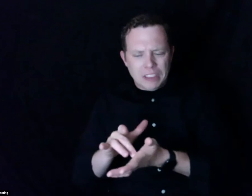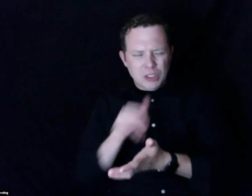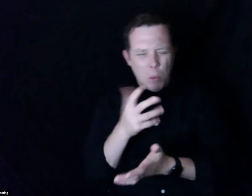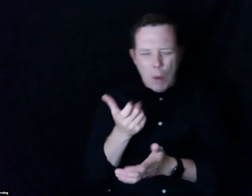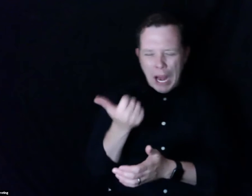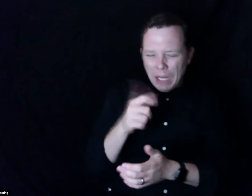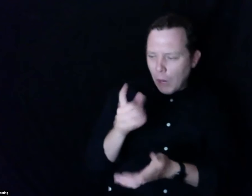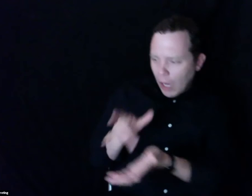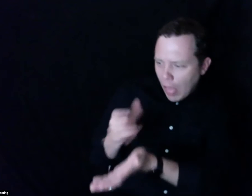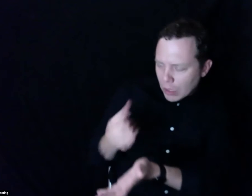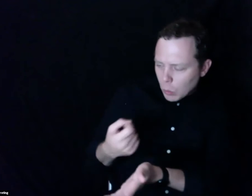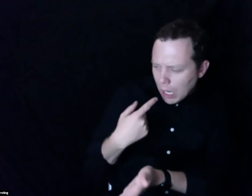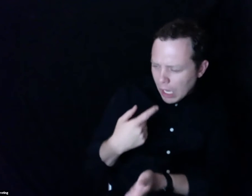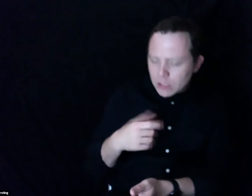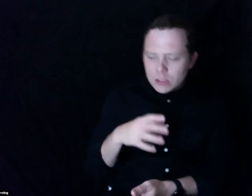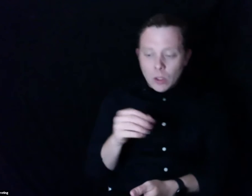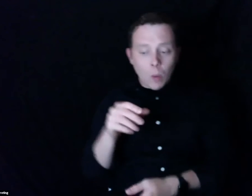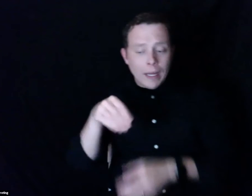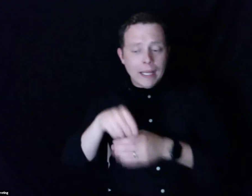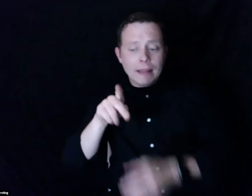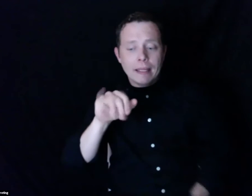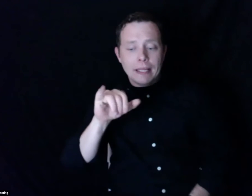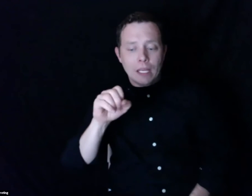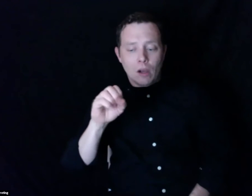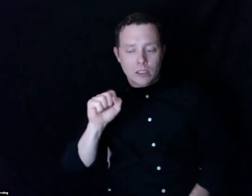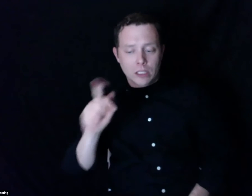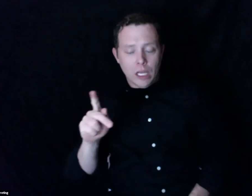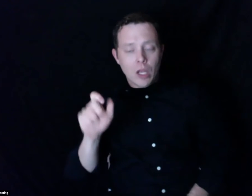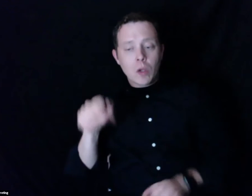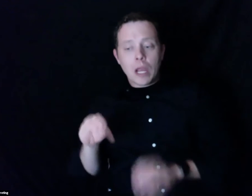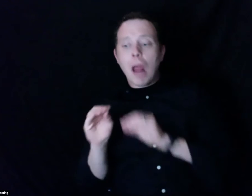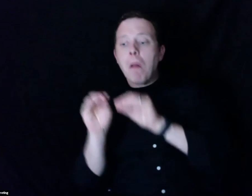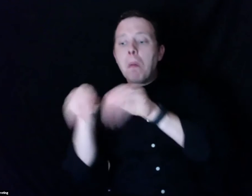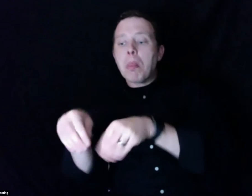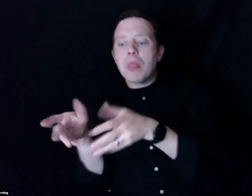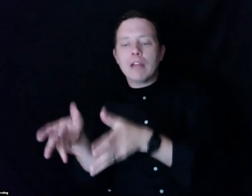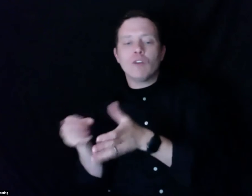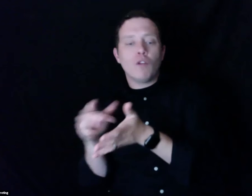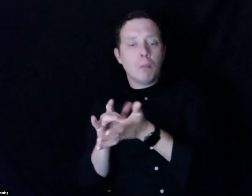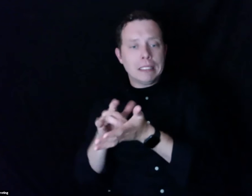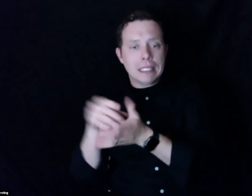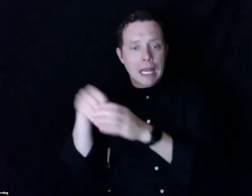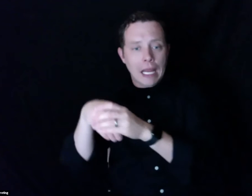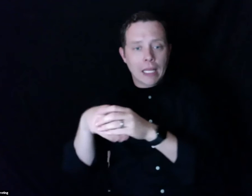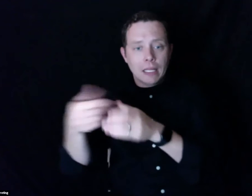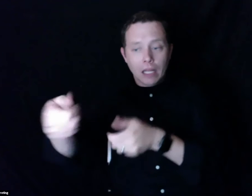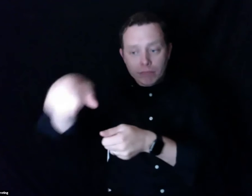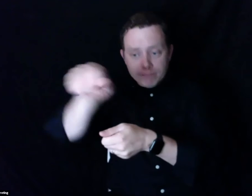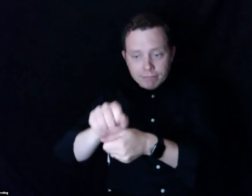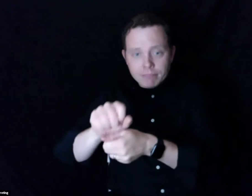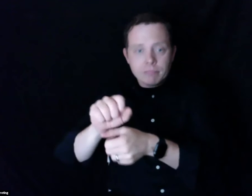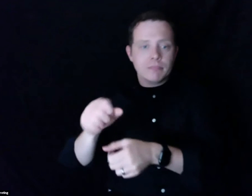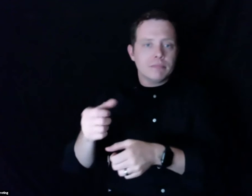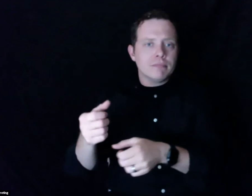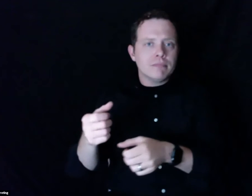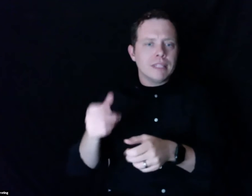can drop it off and it will be safely disposed of. That keeps it out of the landfills, out of our